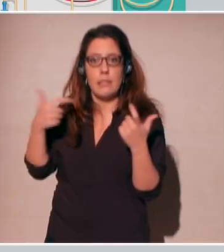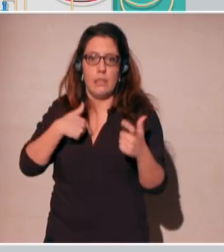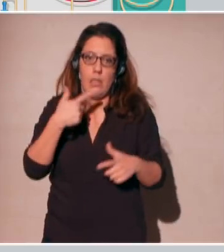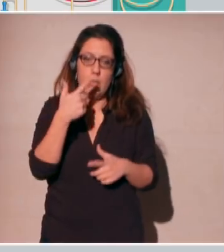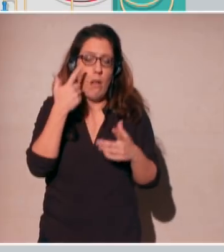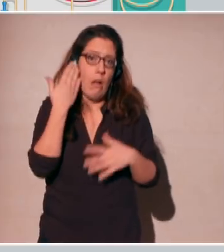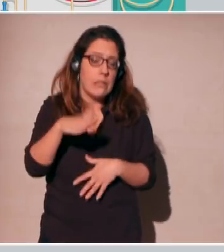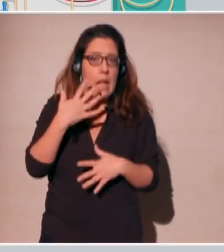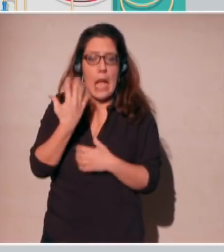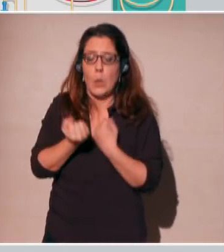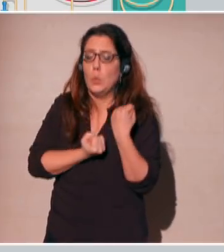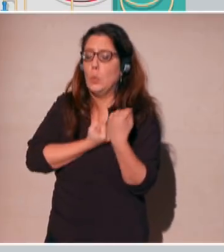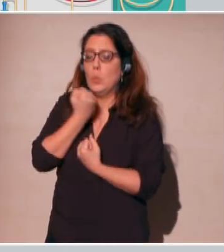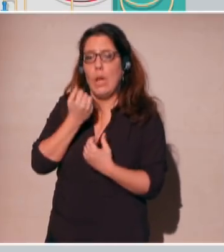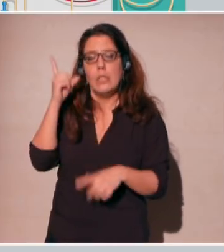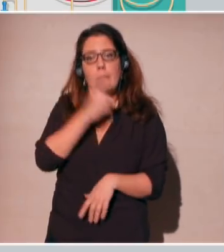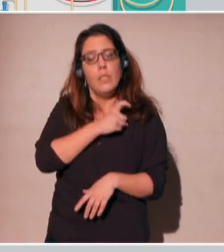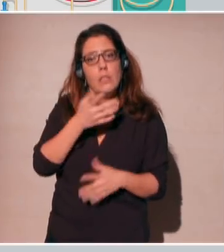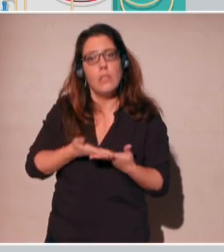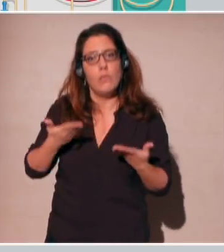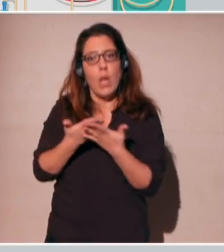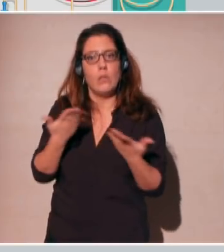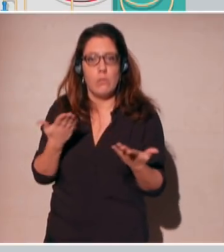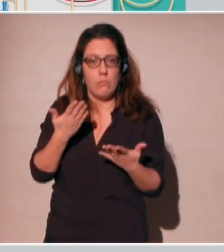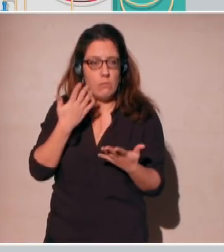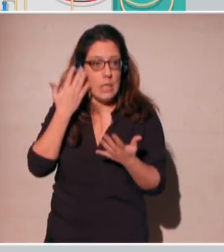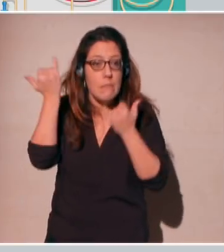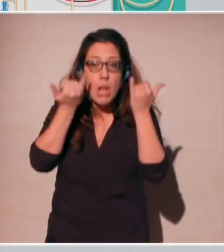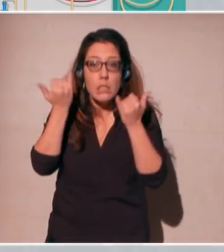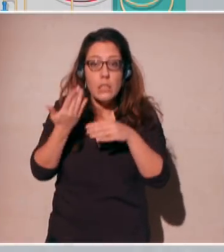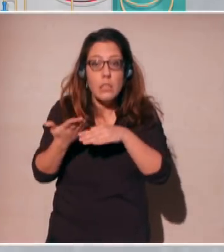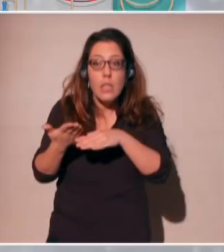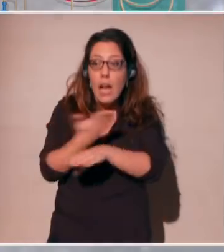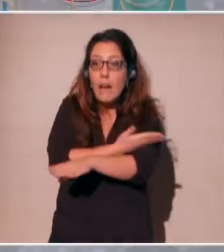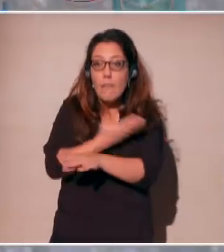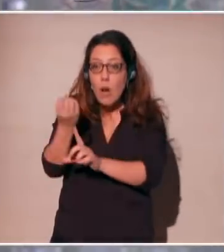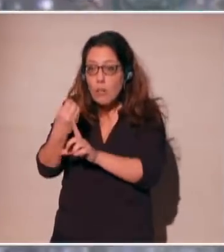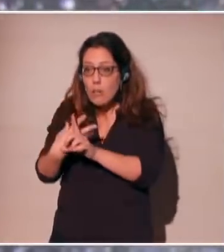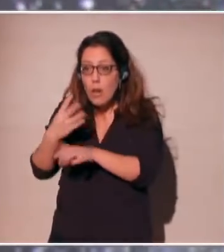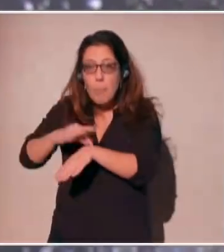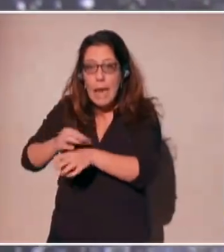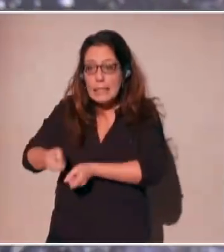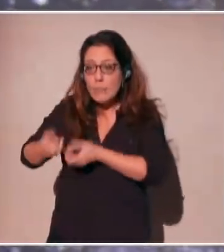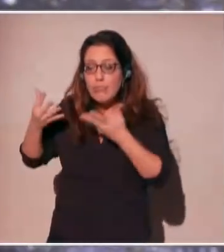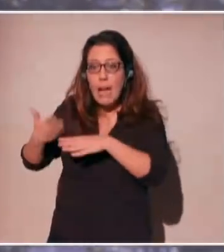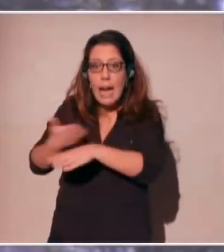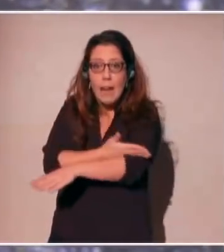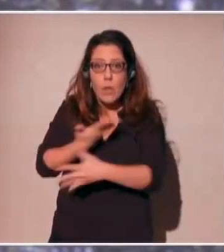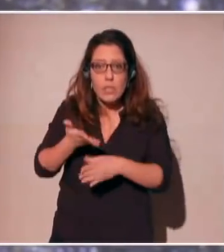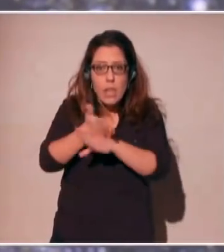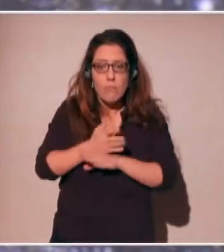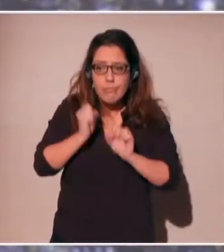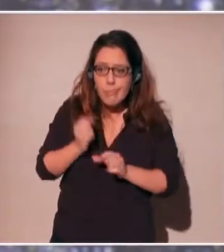years before the symptoms begin and make small changes that would prevent this from happening. Well, in order to do that, you'd